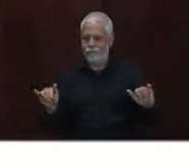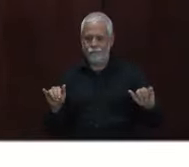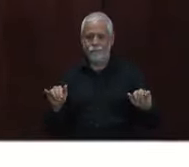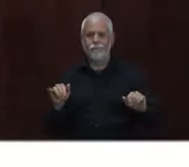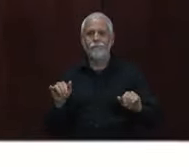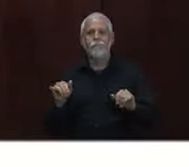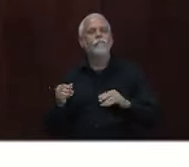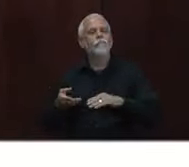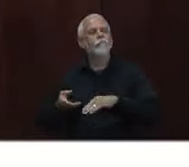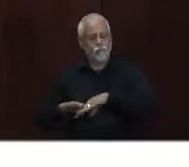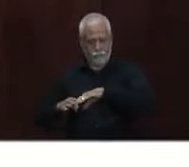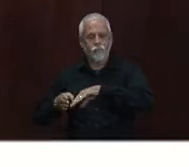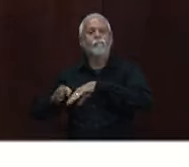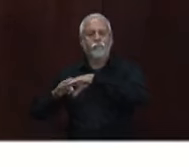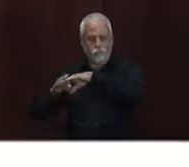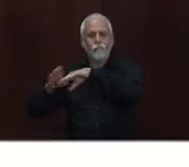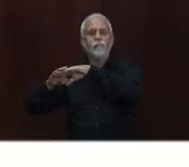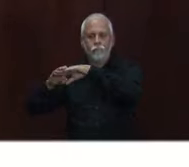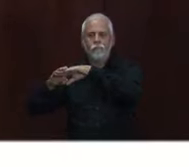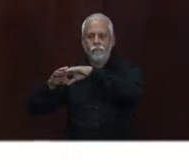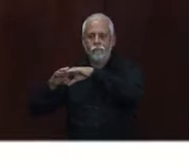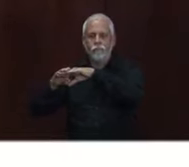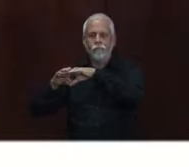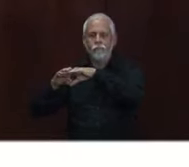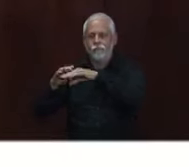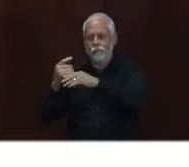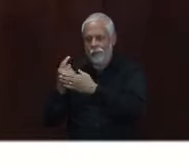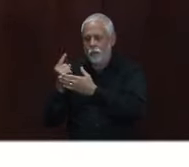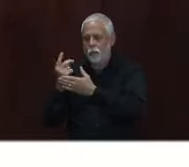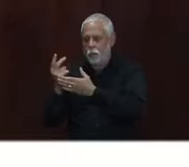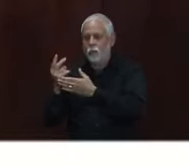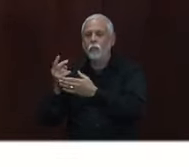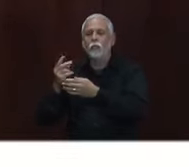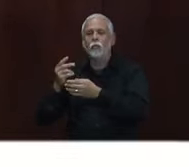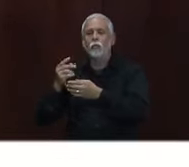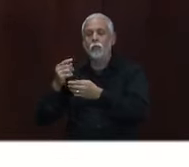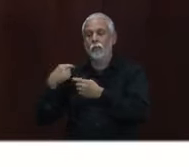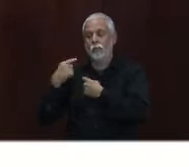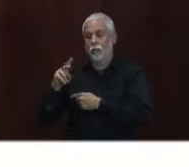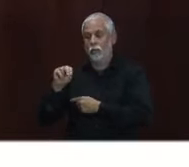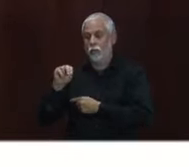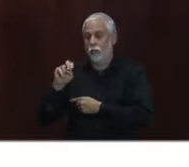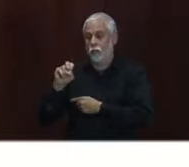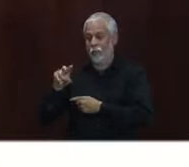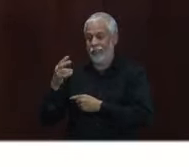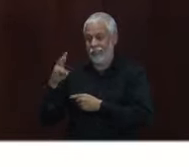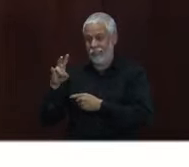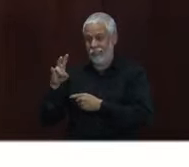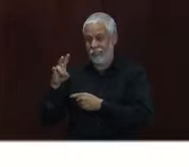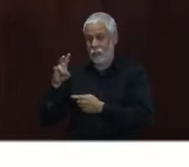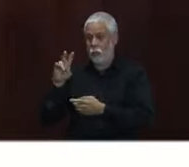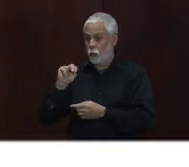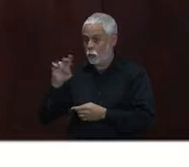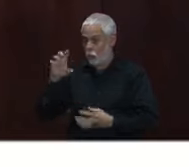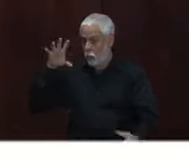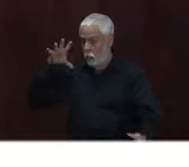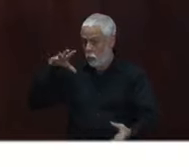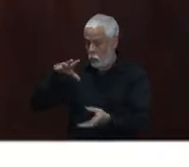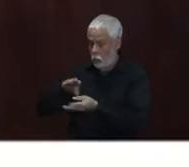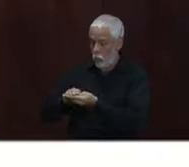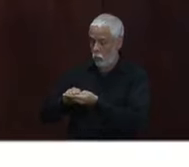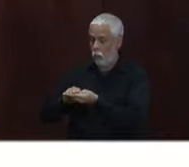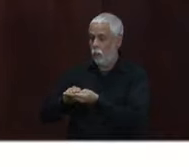there have been increased cases over the last week or so, and as of November 17th, North Carolina has a cumulative case count